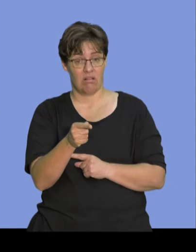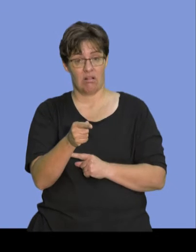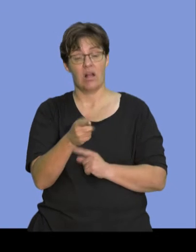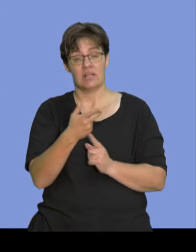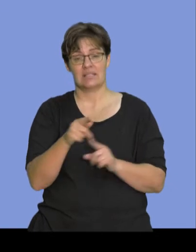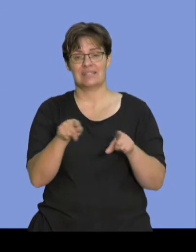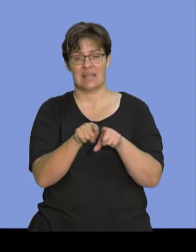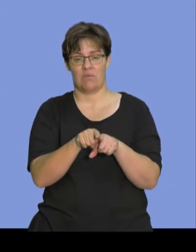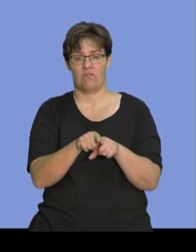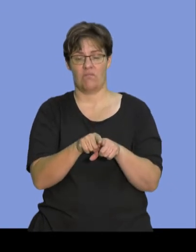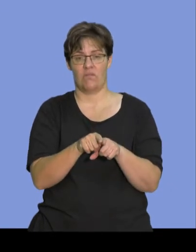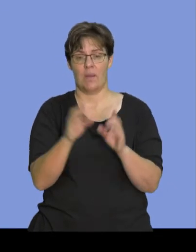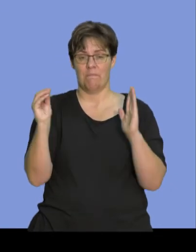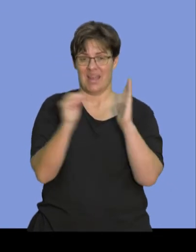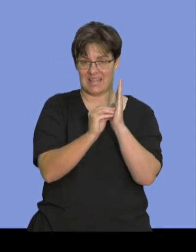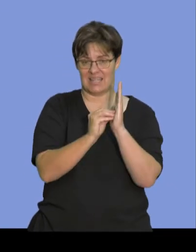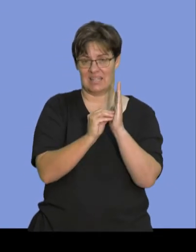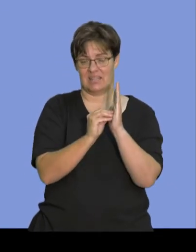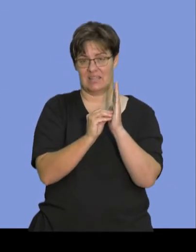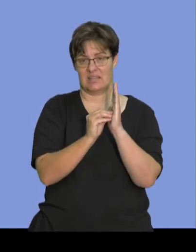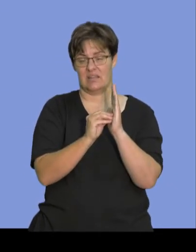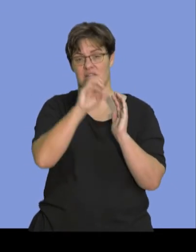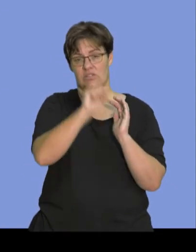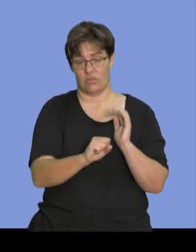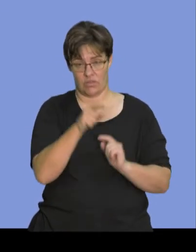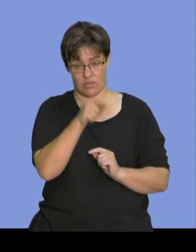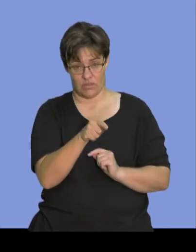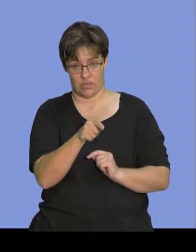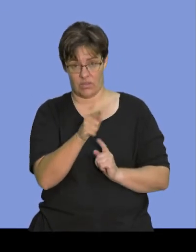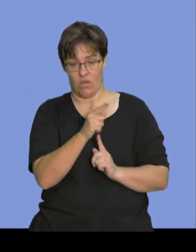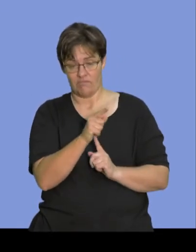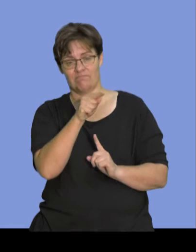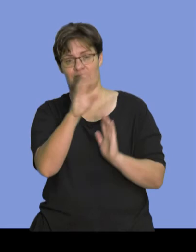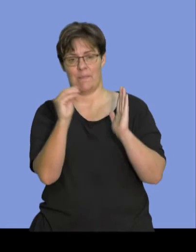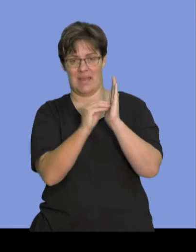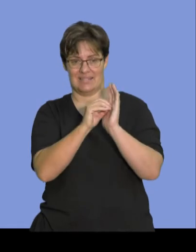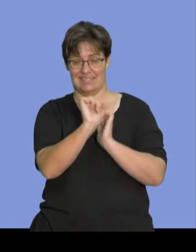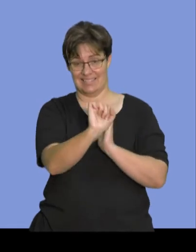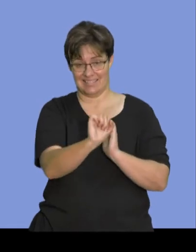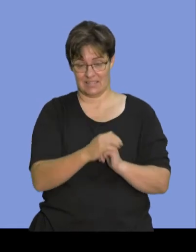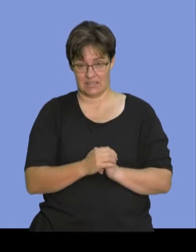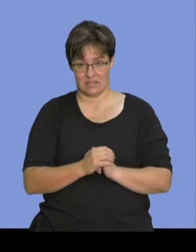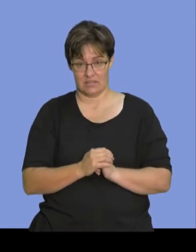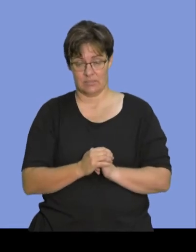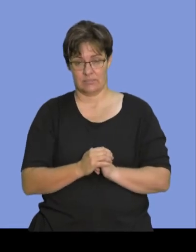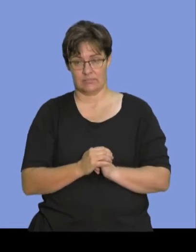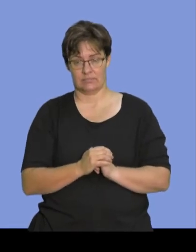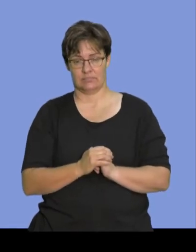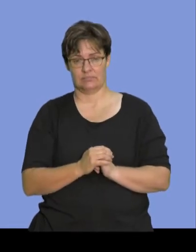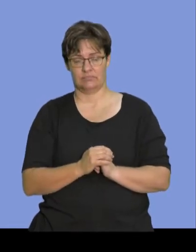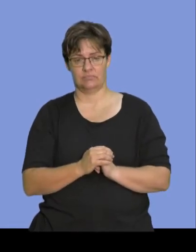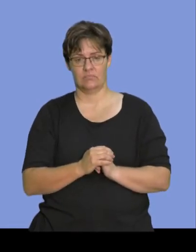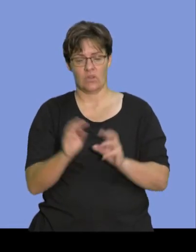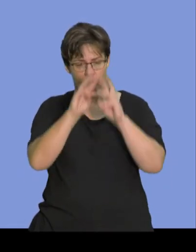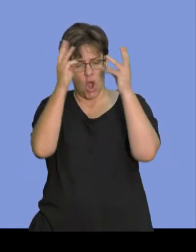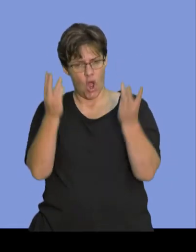of the magnetic pole, or of south magnetic pole of that particular magnet, okay? And then, so